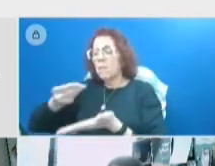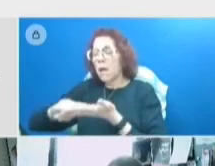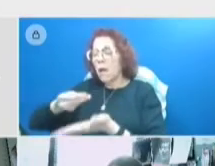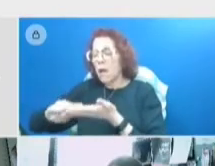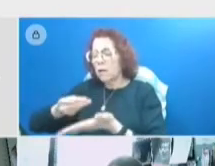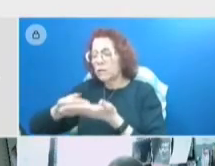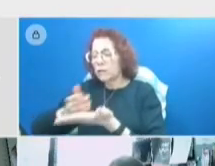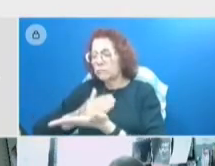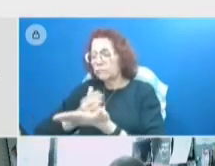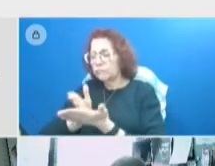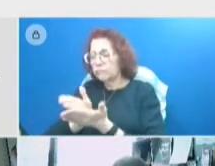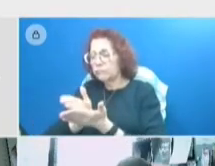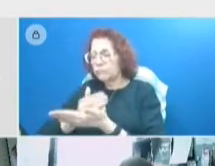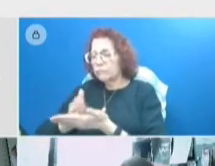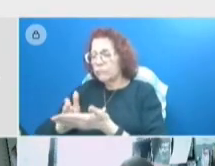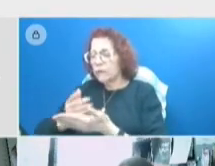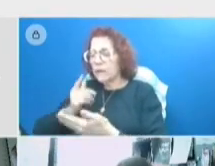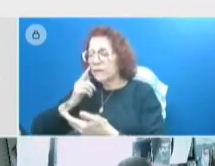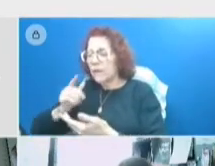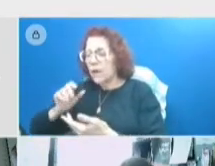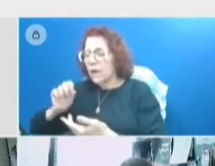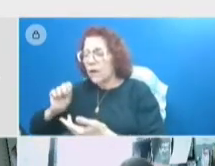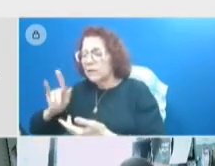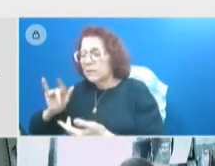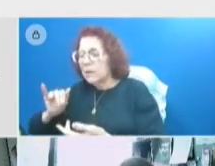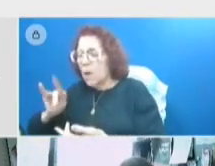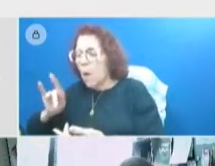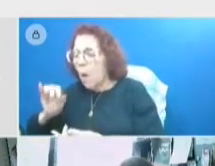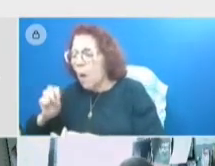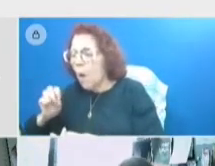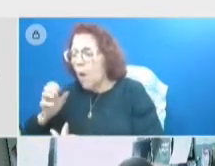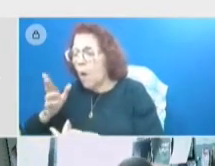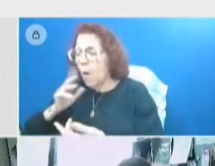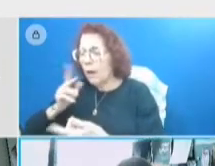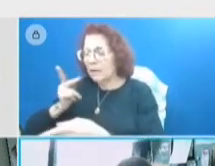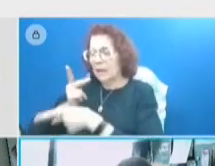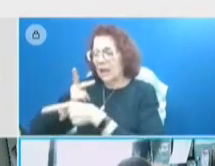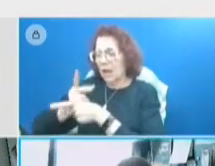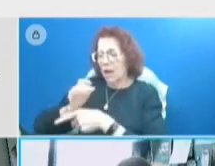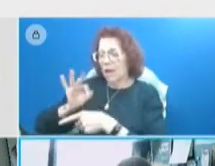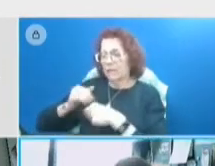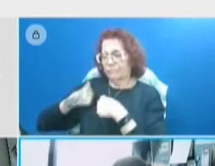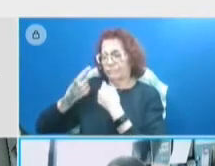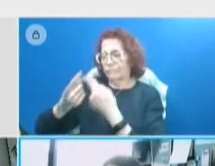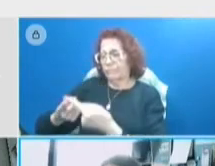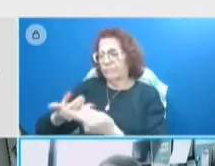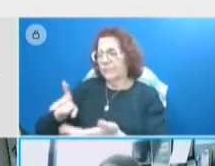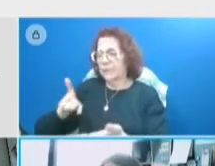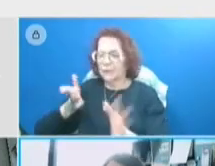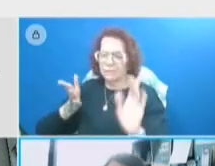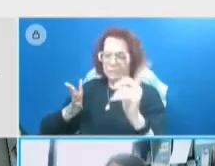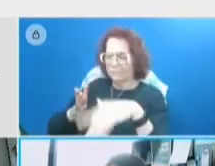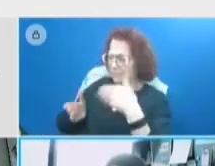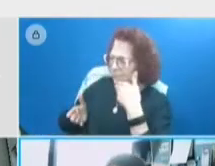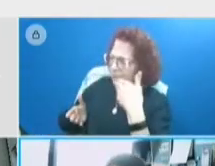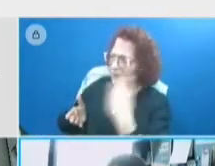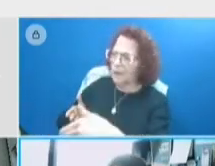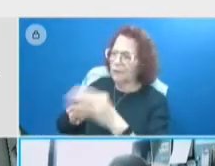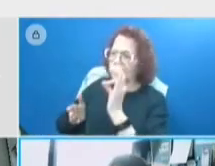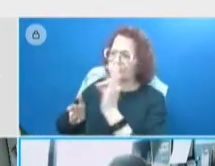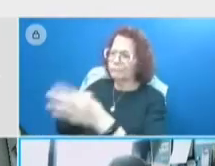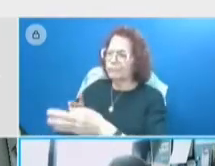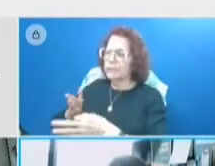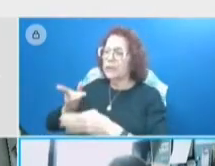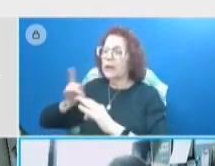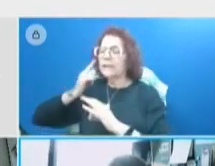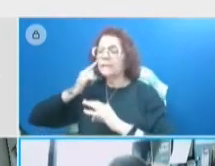of. Cheryl? Great, thank you. With the enactment of the state fiscal year 21-22